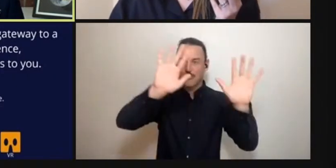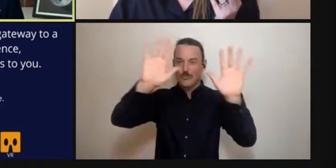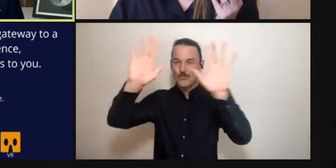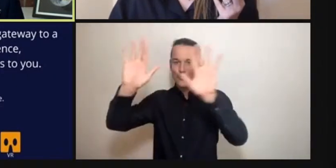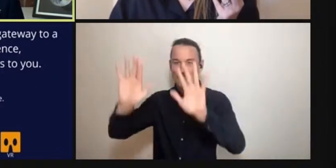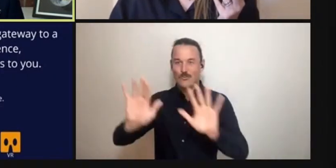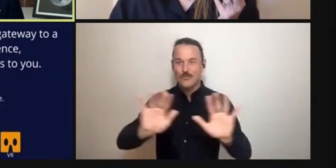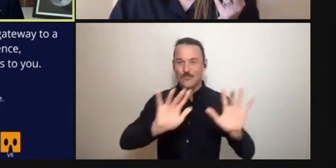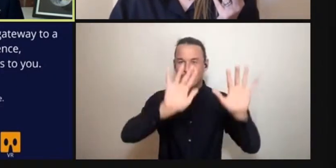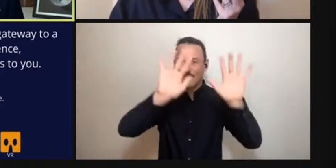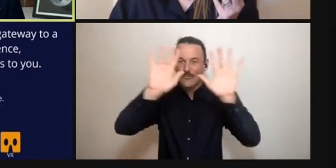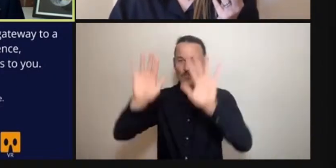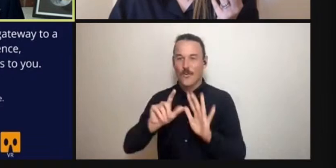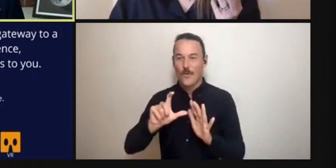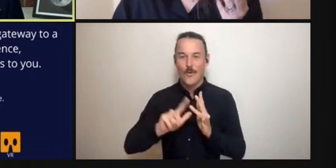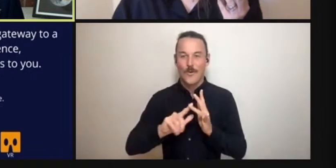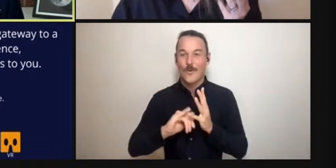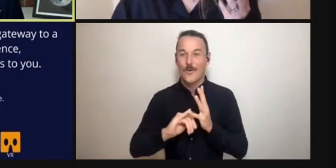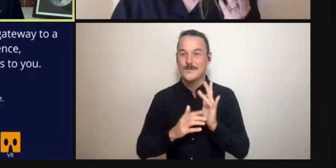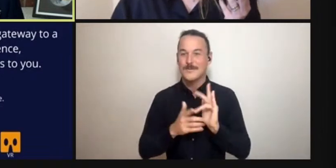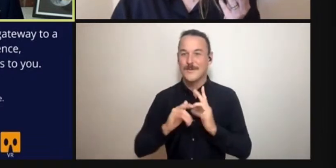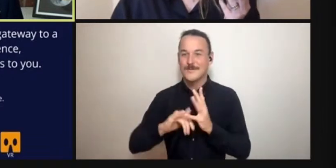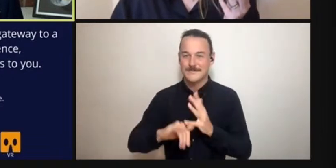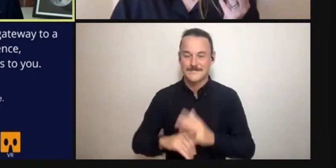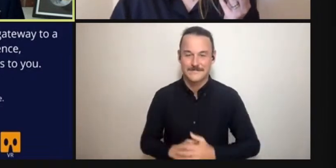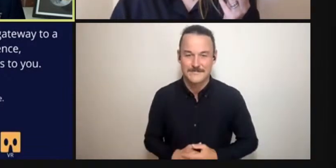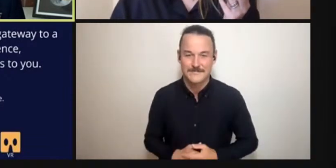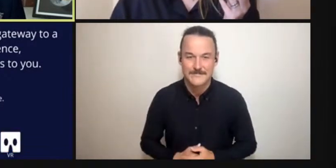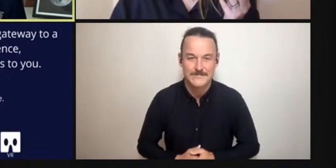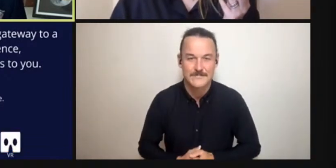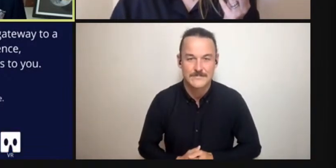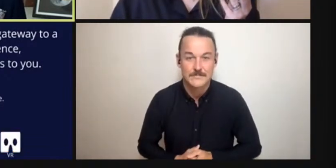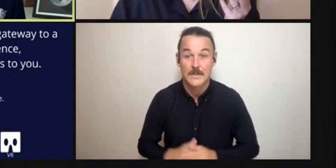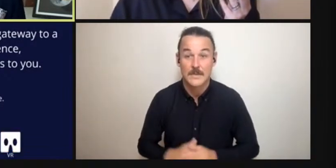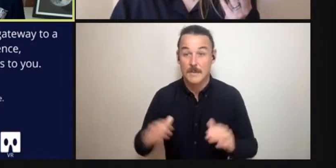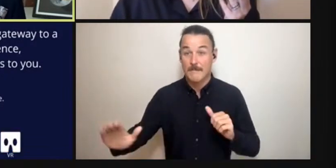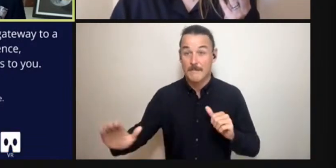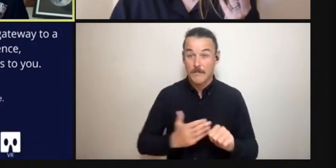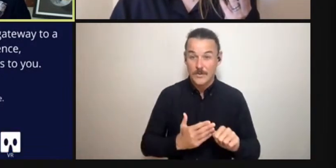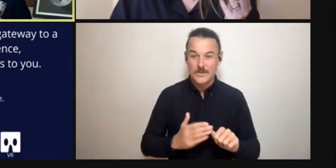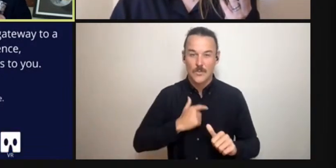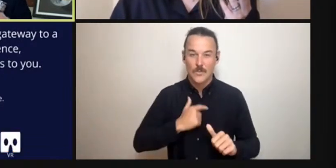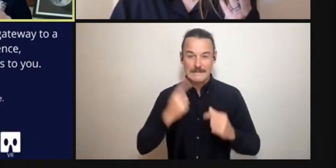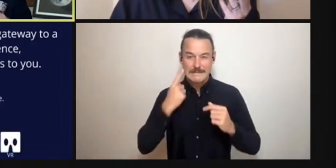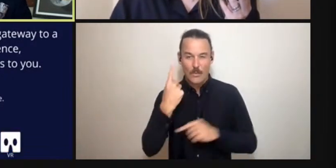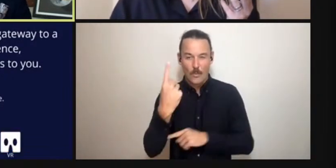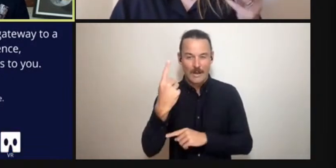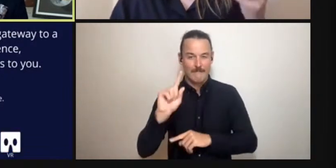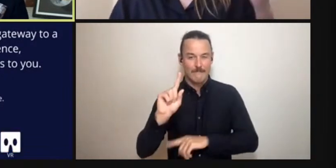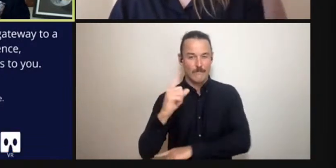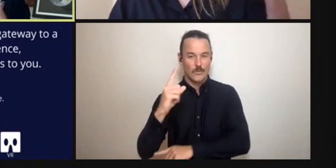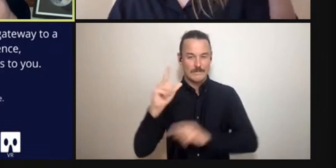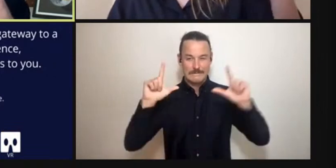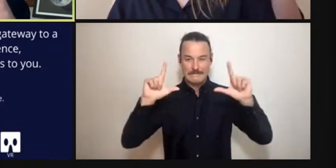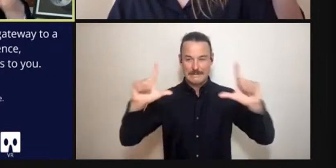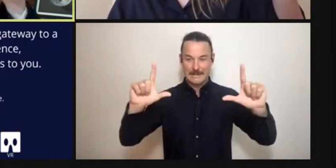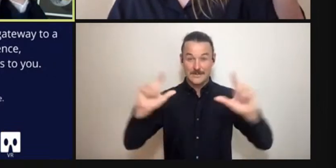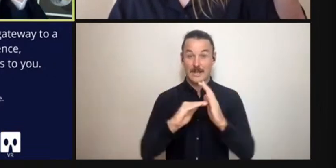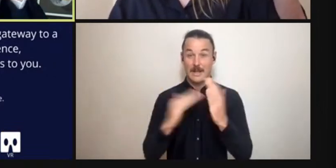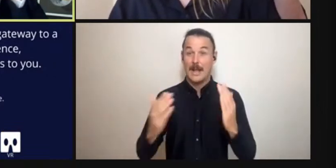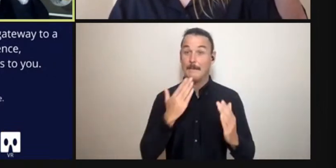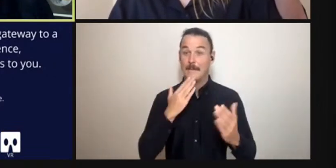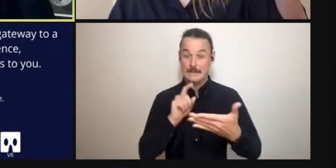to explore a very special initial scene. So let's click the VR mode, get